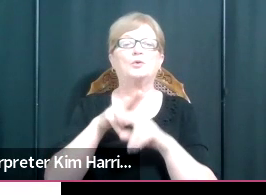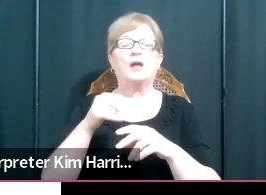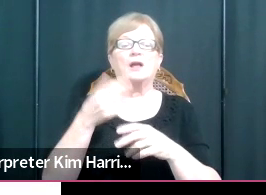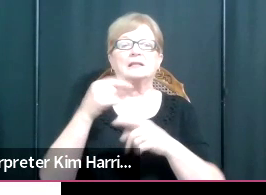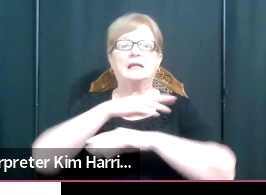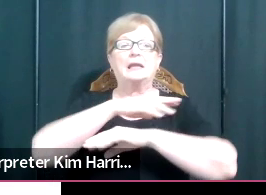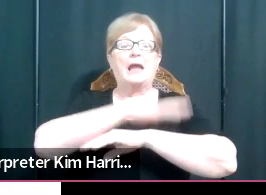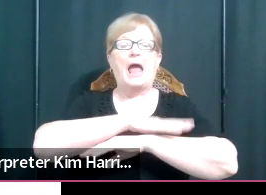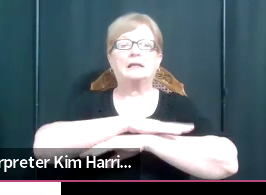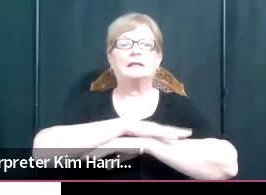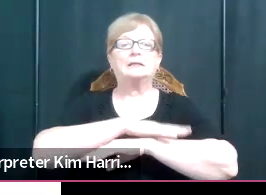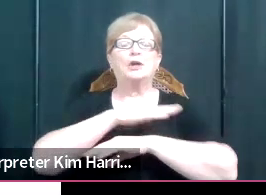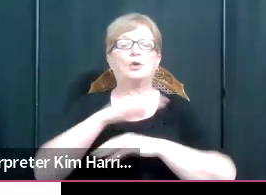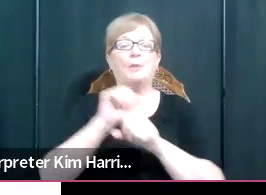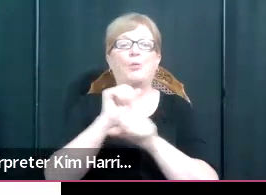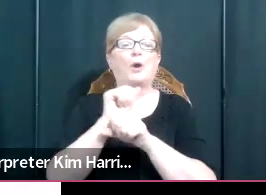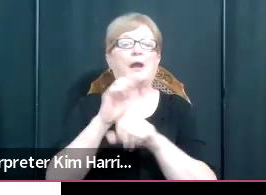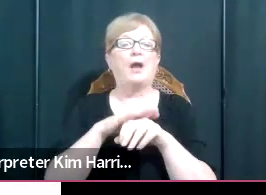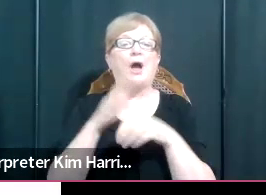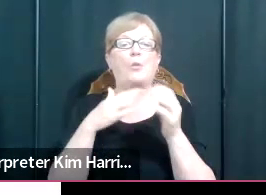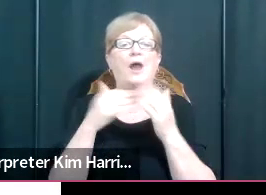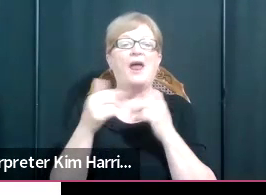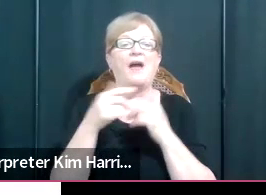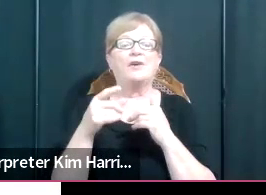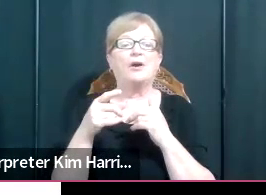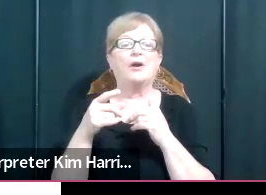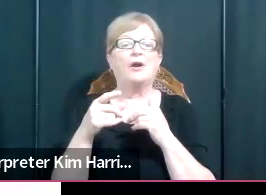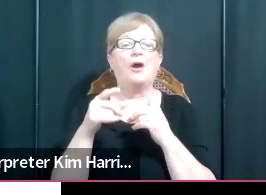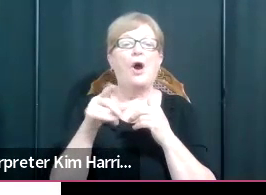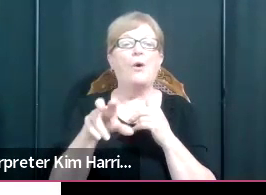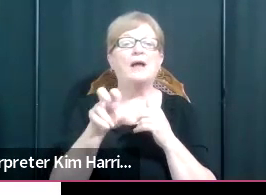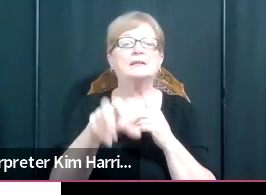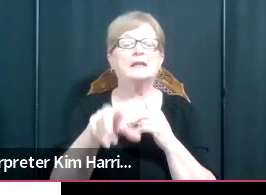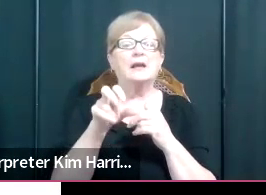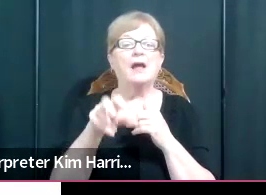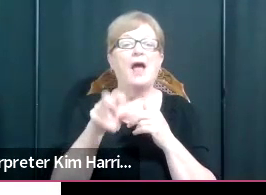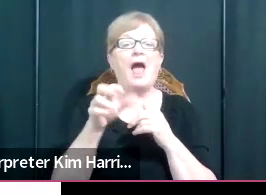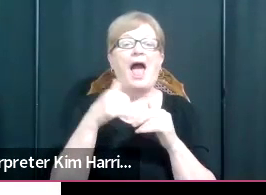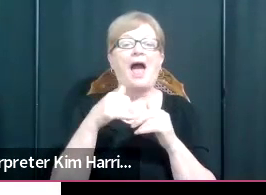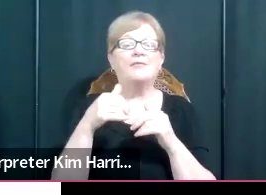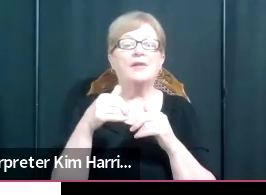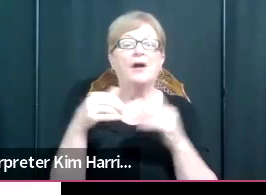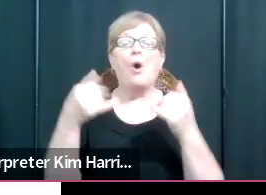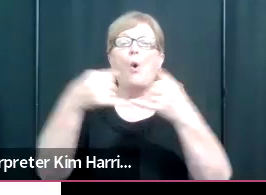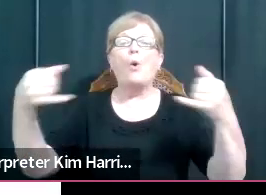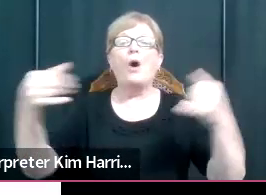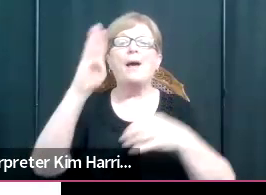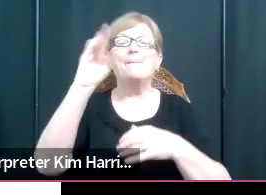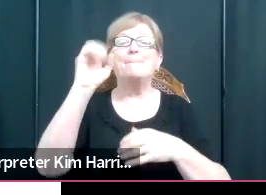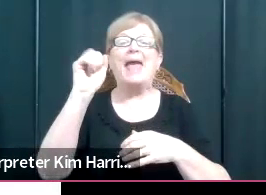So you can be working on whatever it is you're working on and sort of have the band going across. And so you